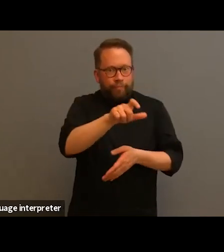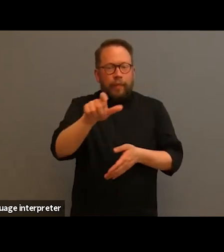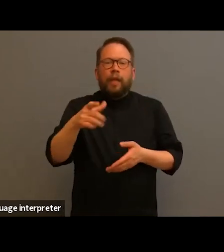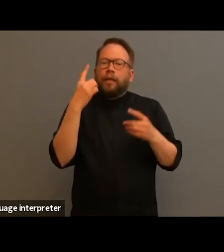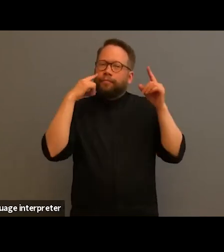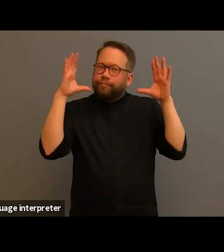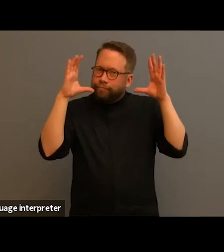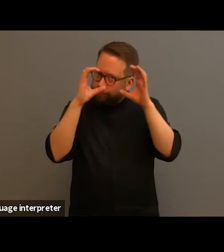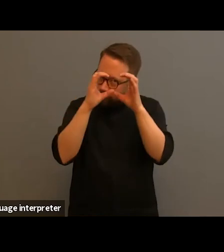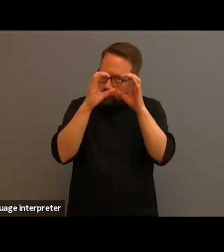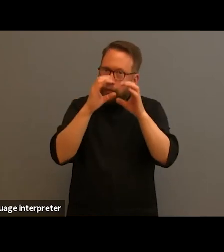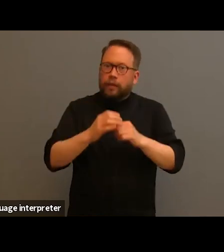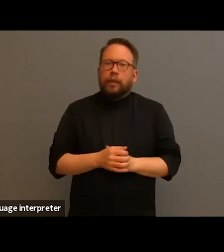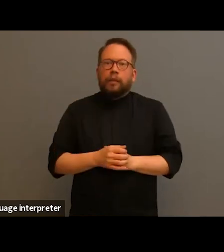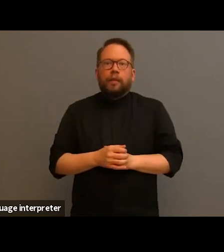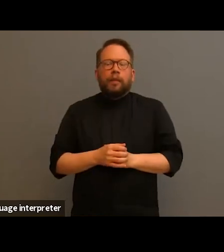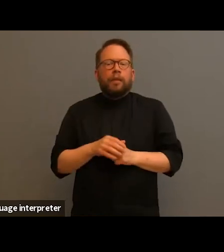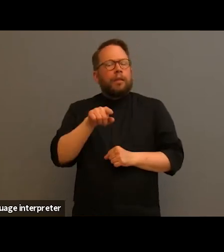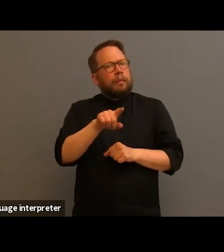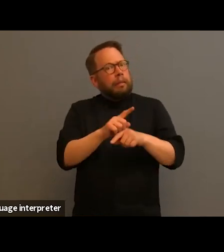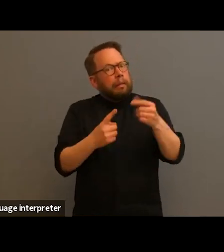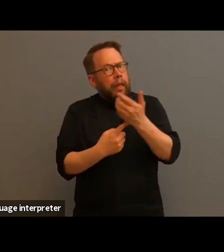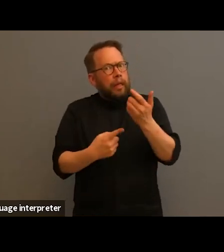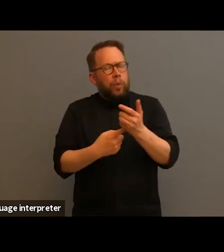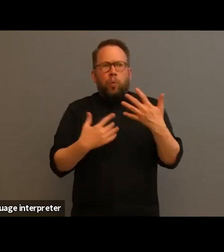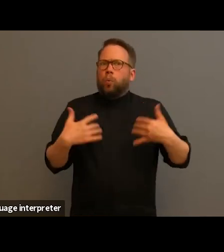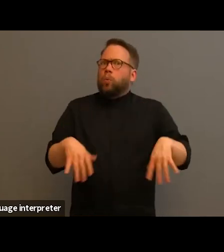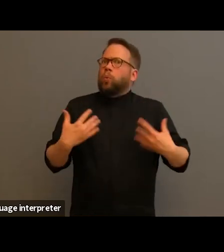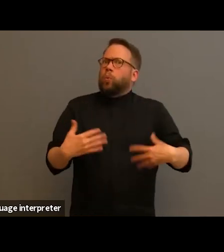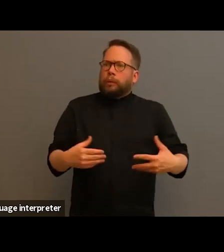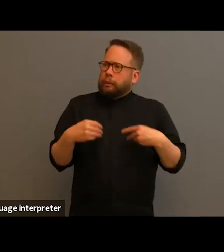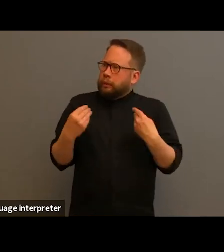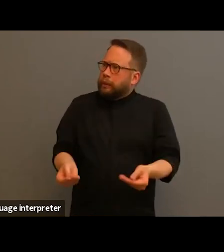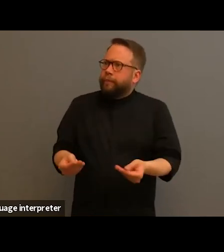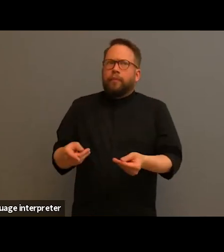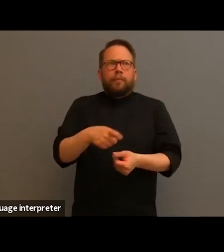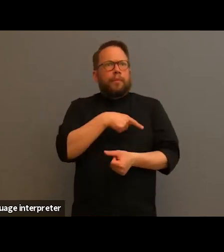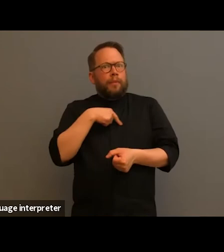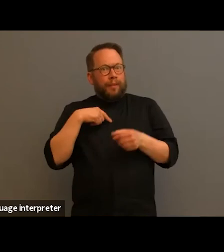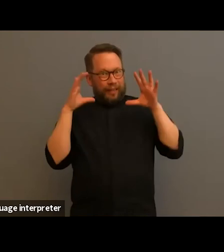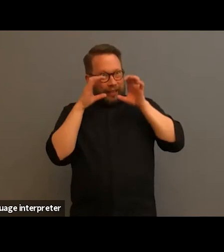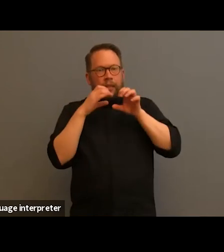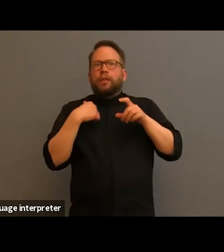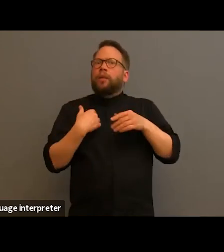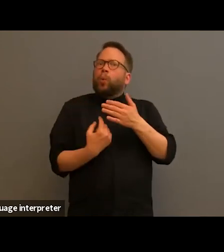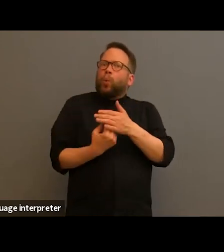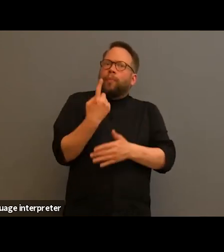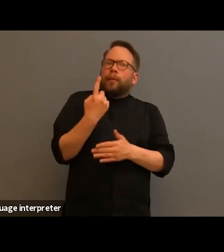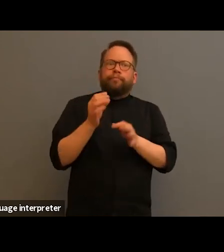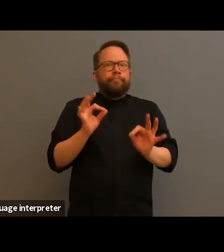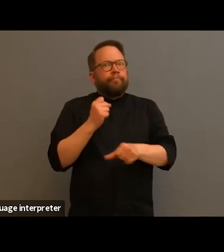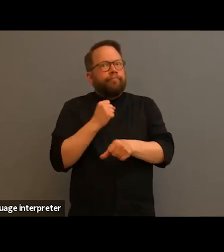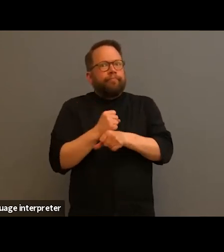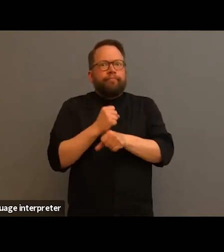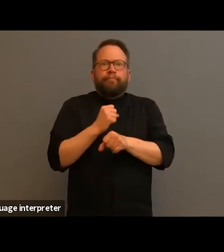us at new levels. The CRPD highlights the importance of engaging persons with disability in